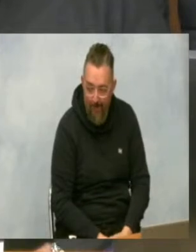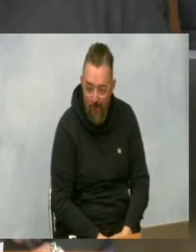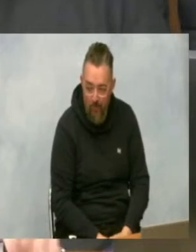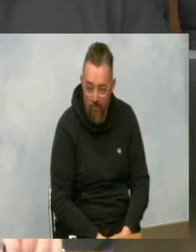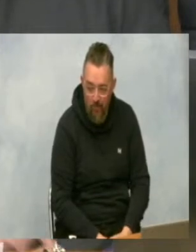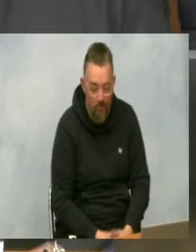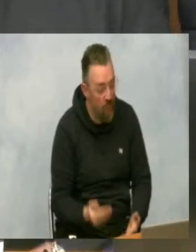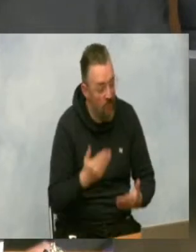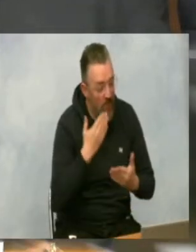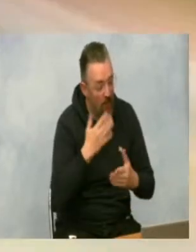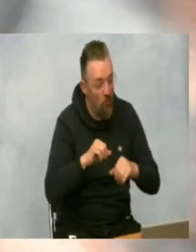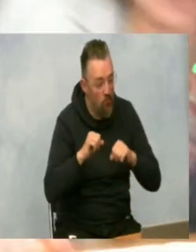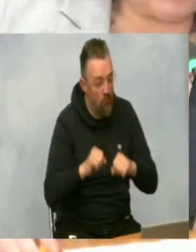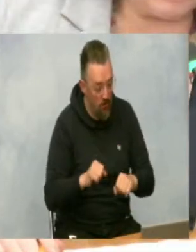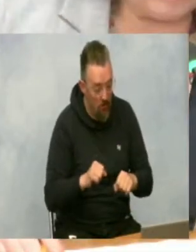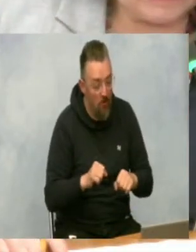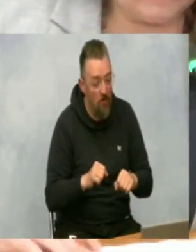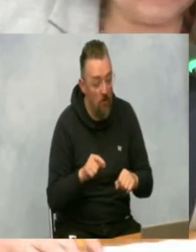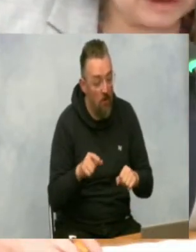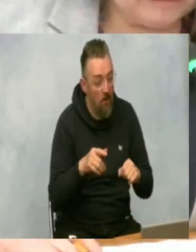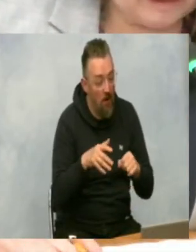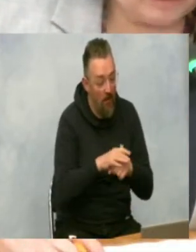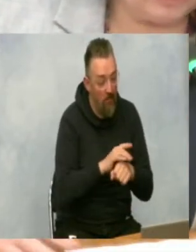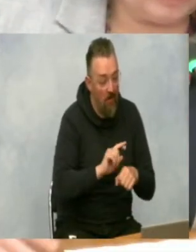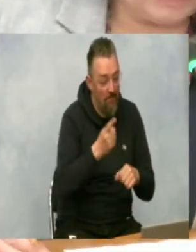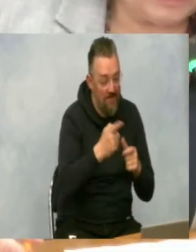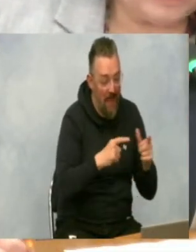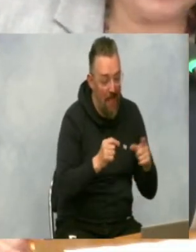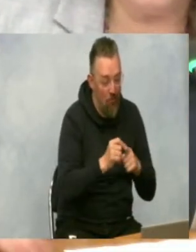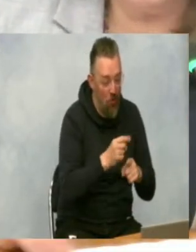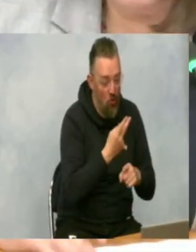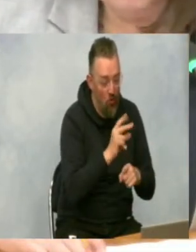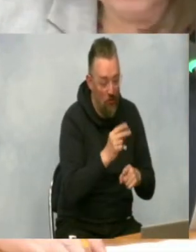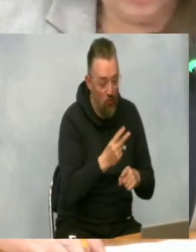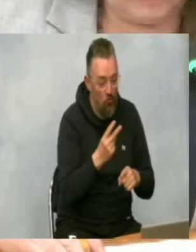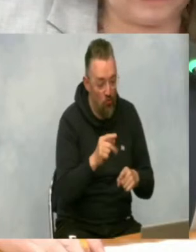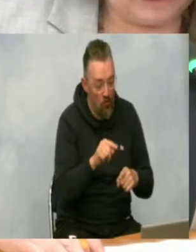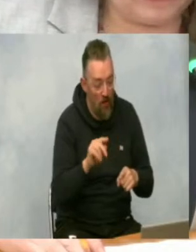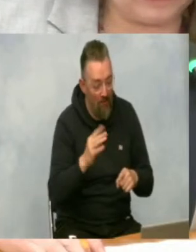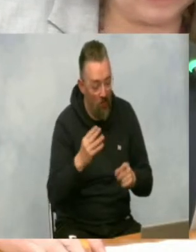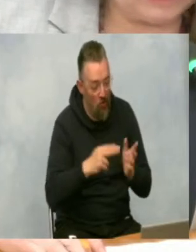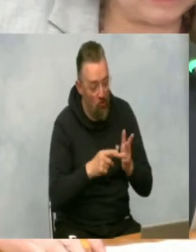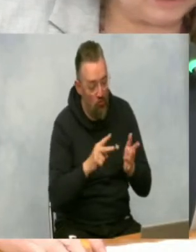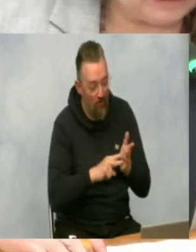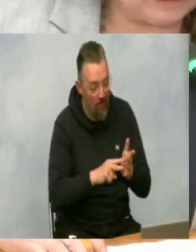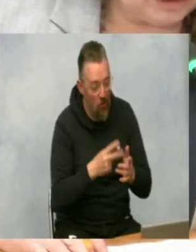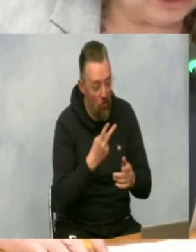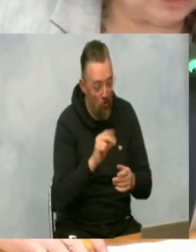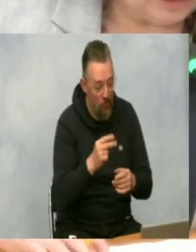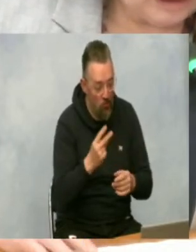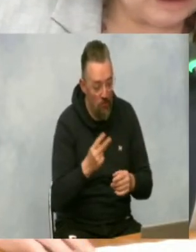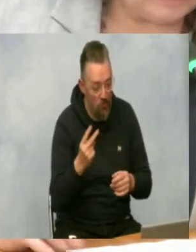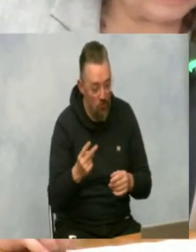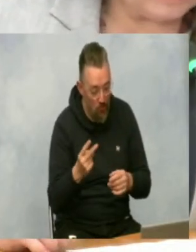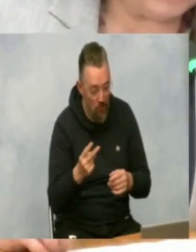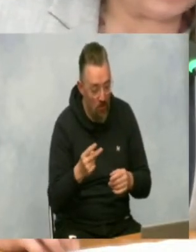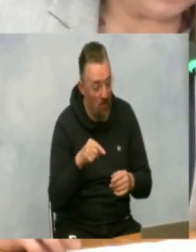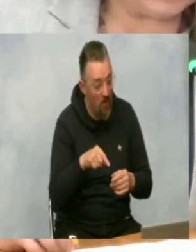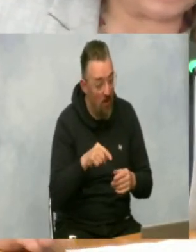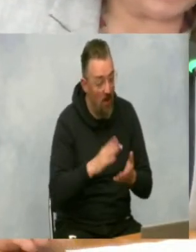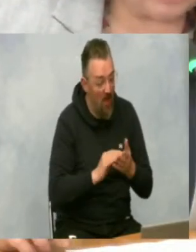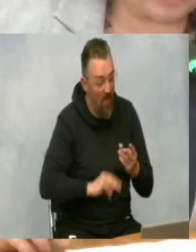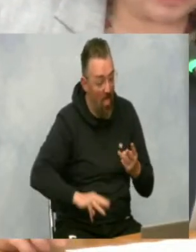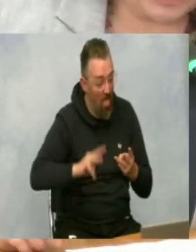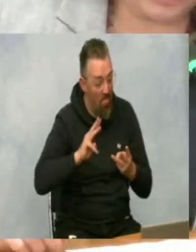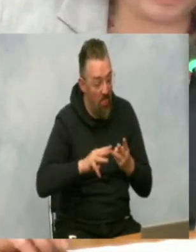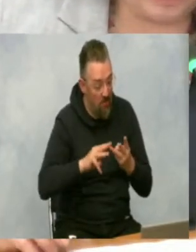Thank you, Chair. Again, covering the period 1st of April 2022 to 4th of November 2022. This is the third